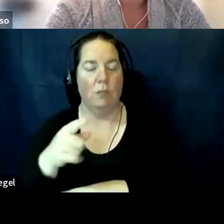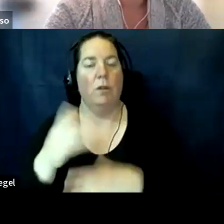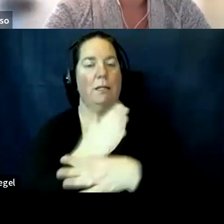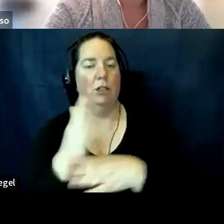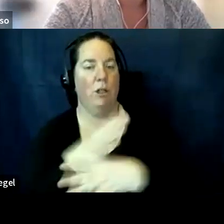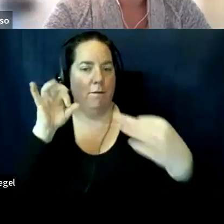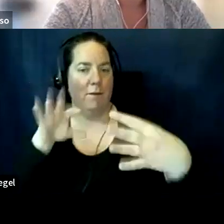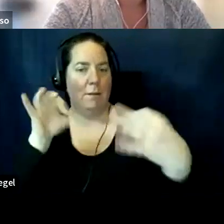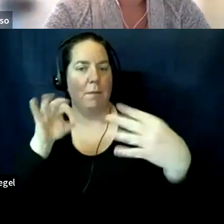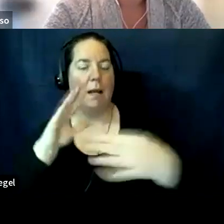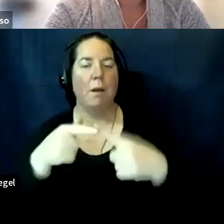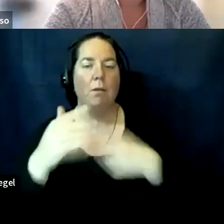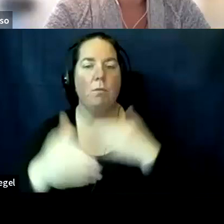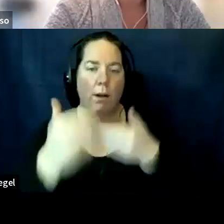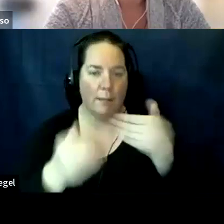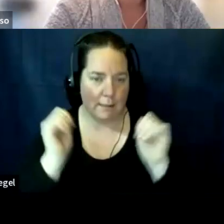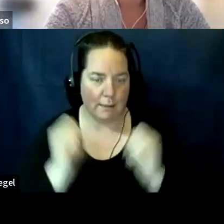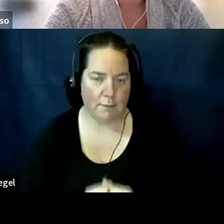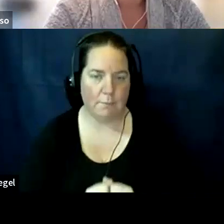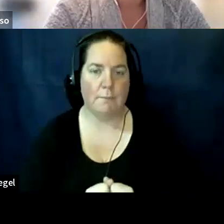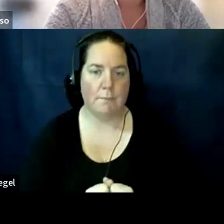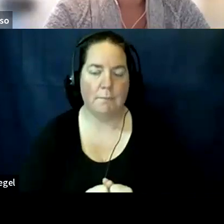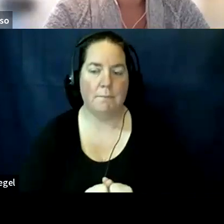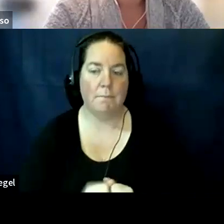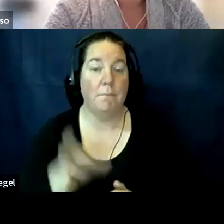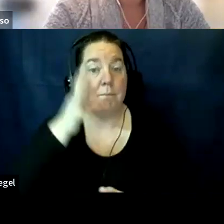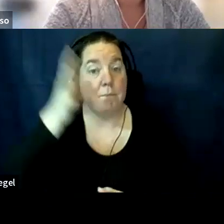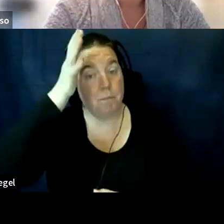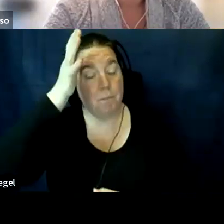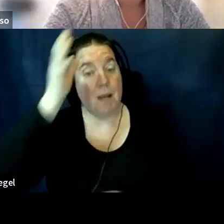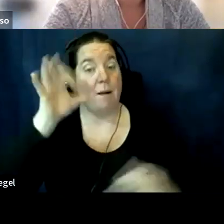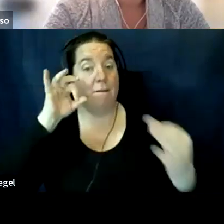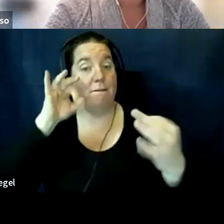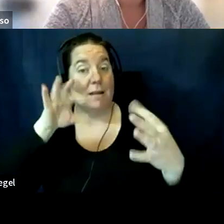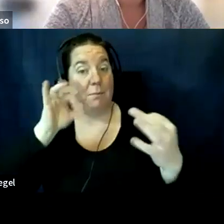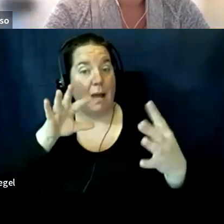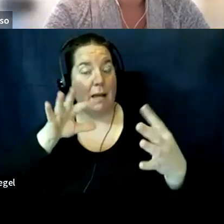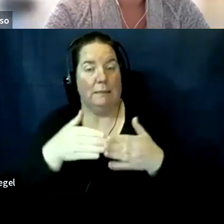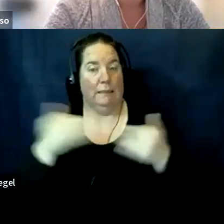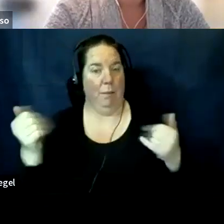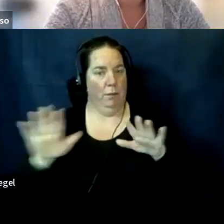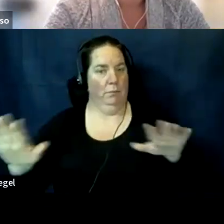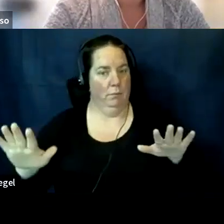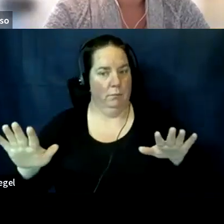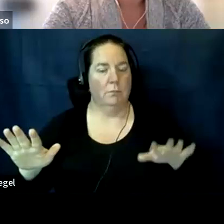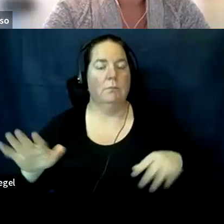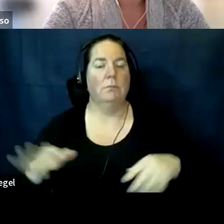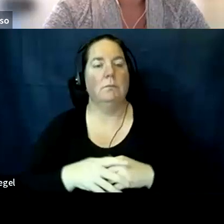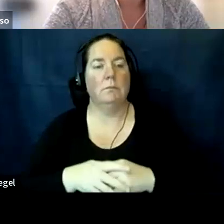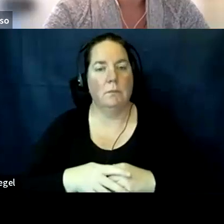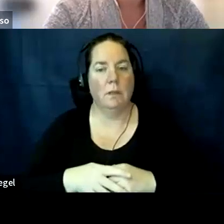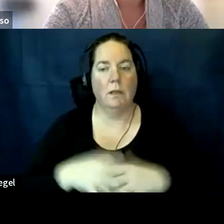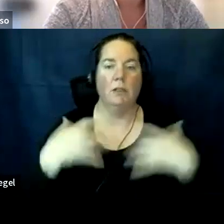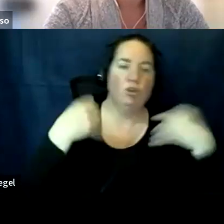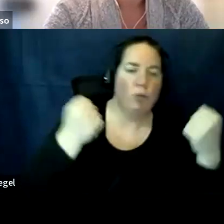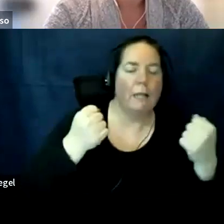feedback about this process. But really, parent feedback as a separate component in terms of, interpretation of strengths,